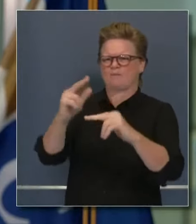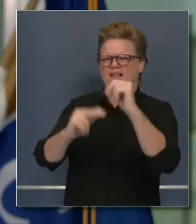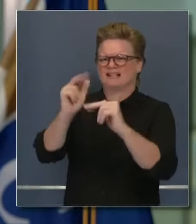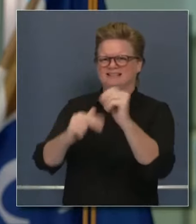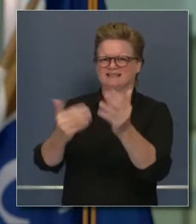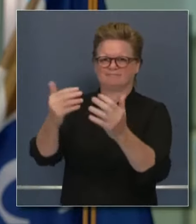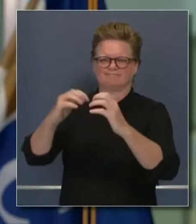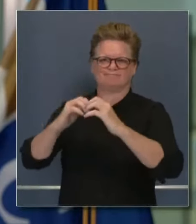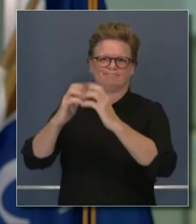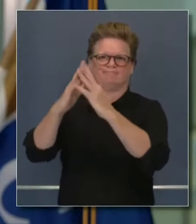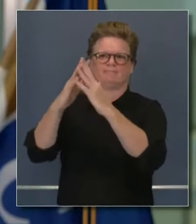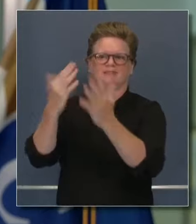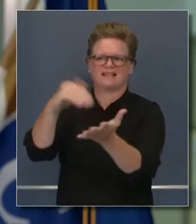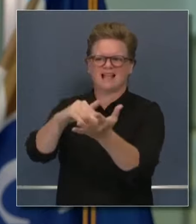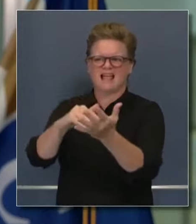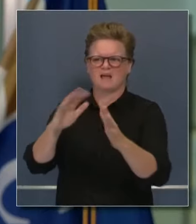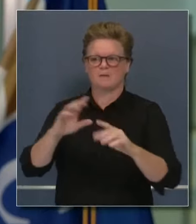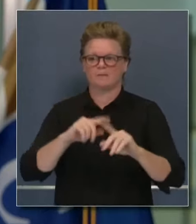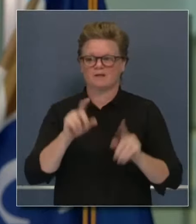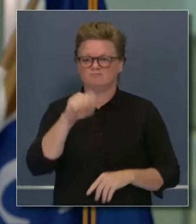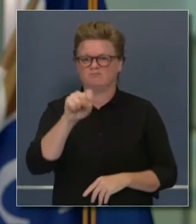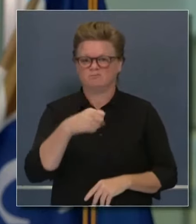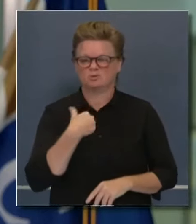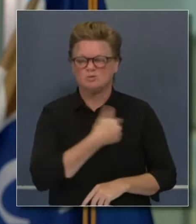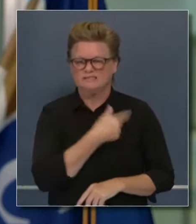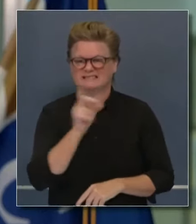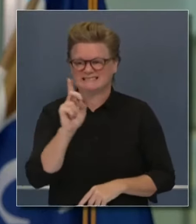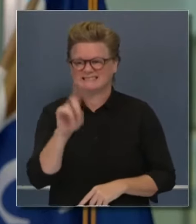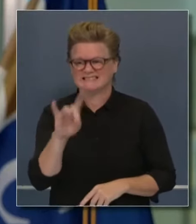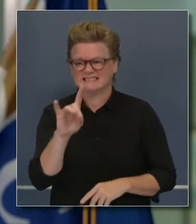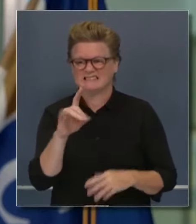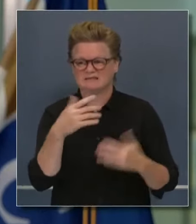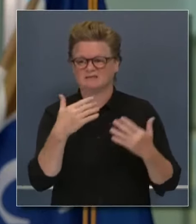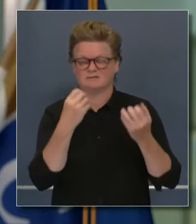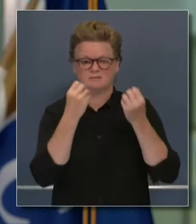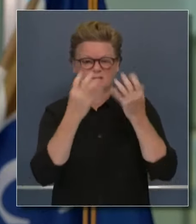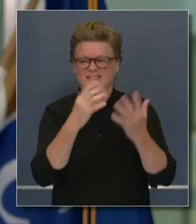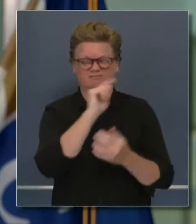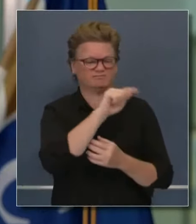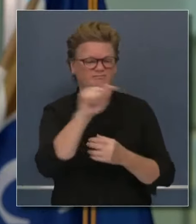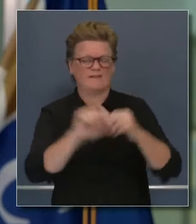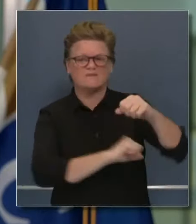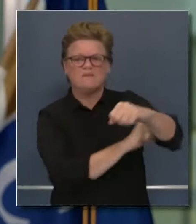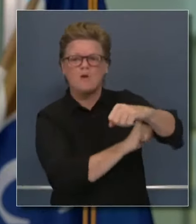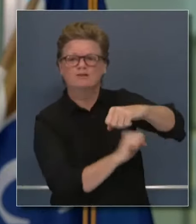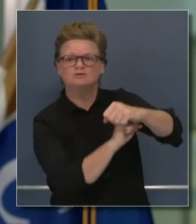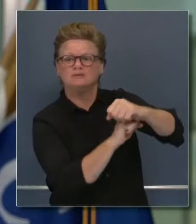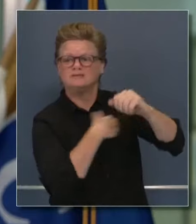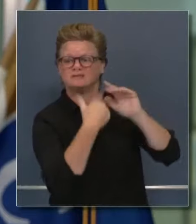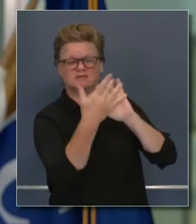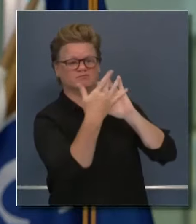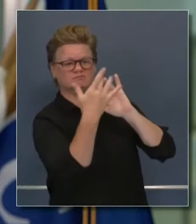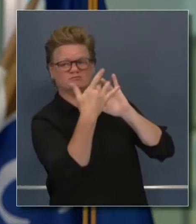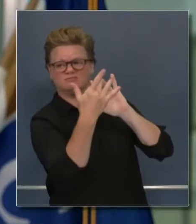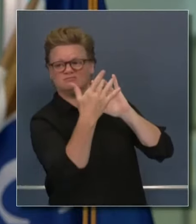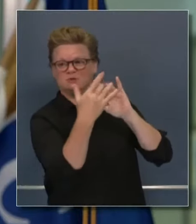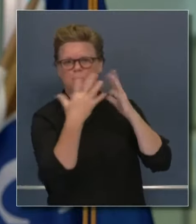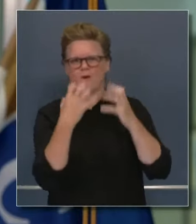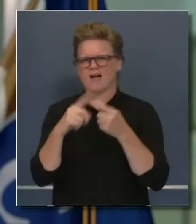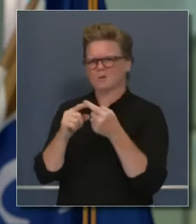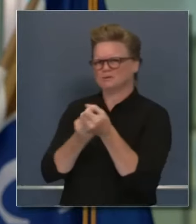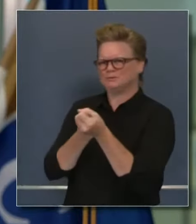an outpouring of philanthropic inquiry and commitments of support to help rebuild those